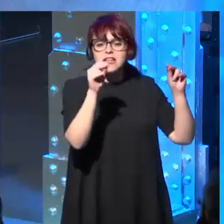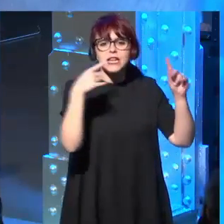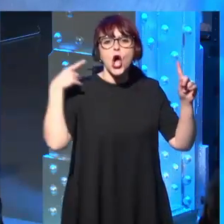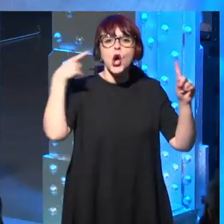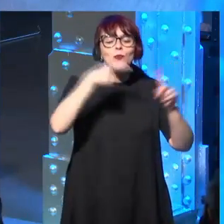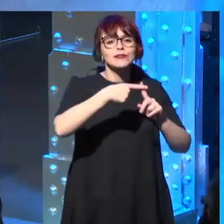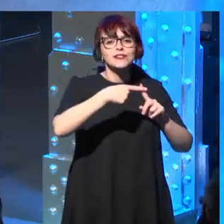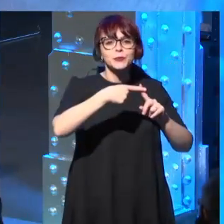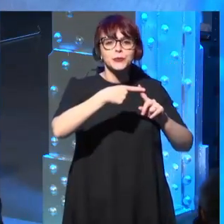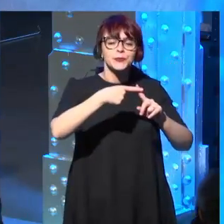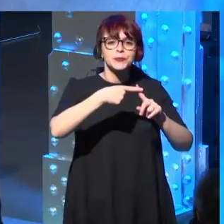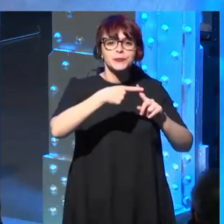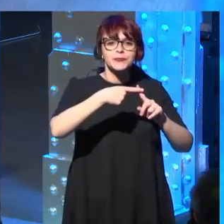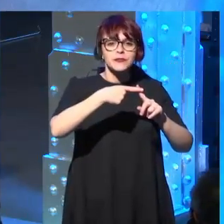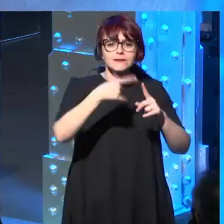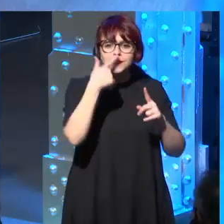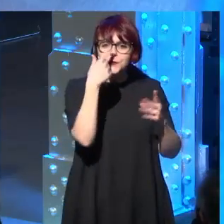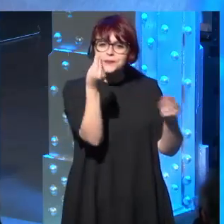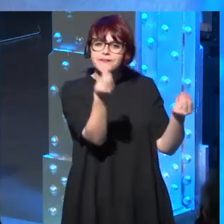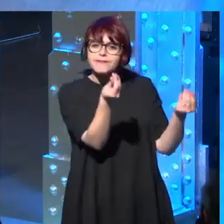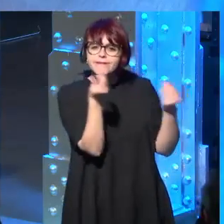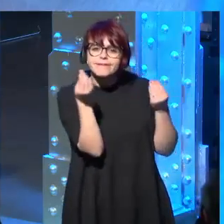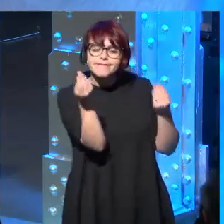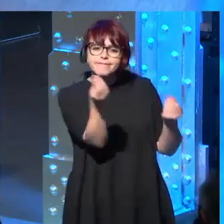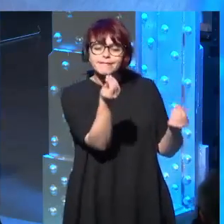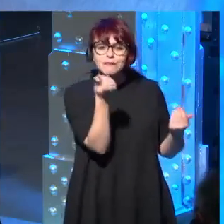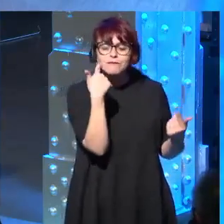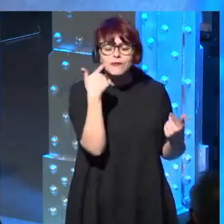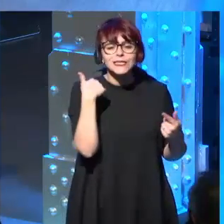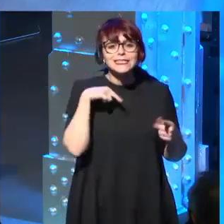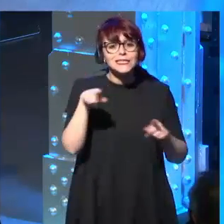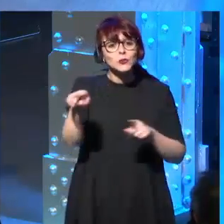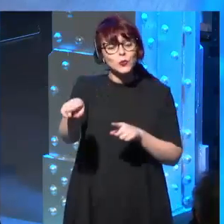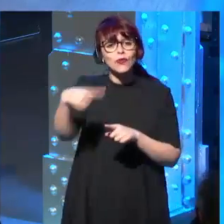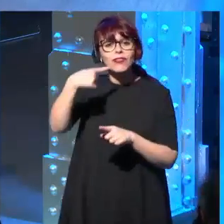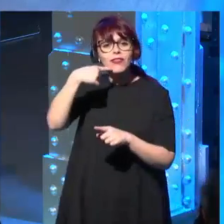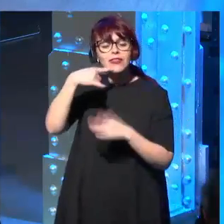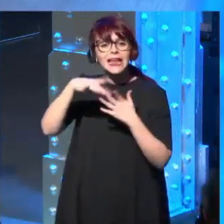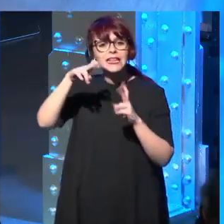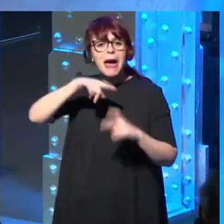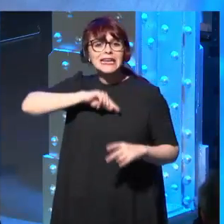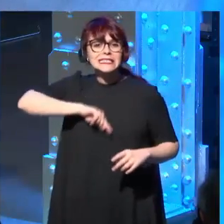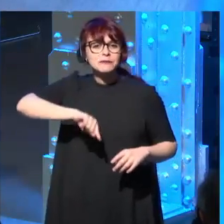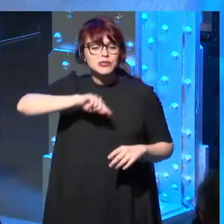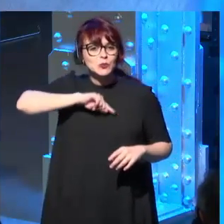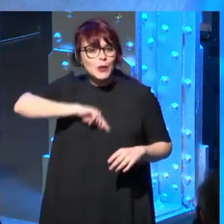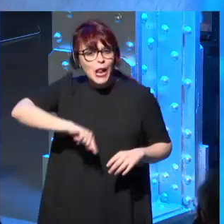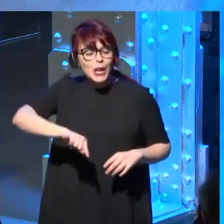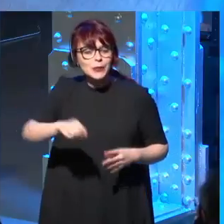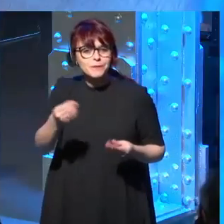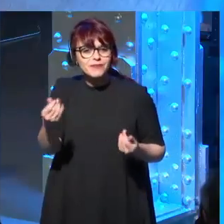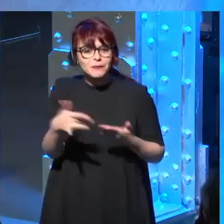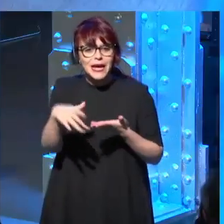intuition, this kind of what you refer to as spiritual writing. I don't know whether